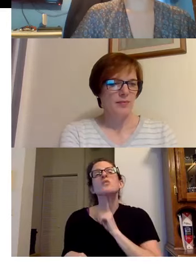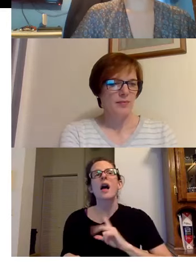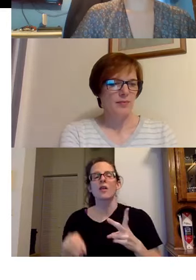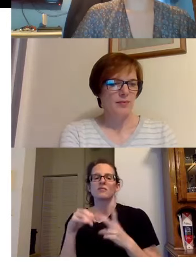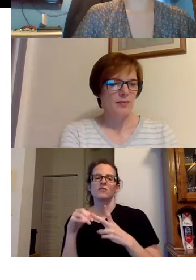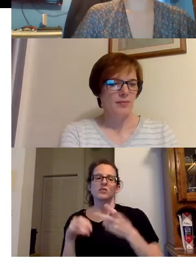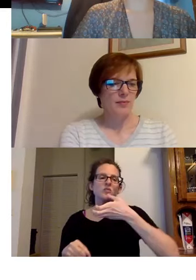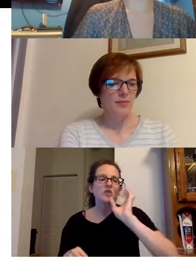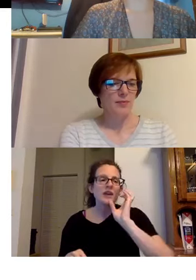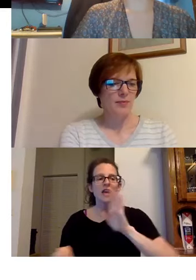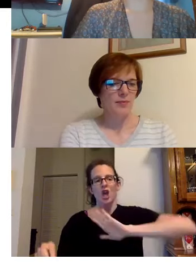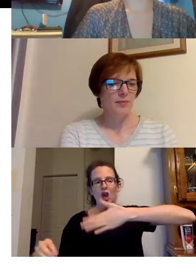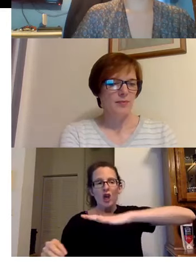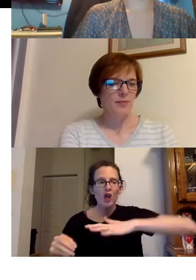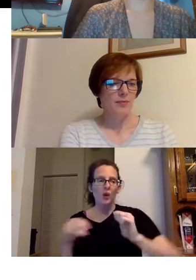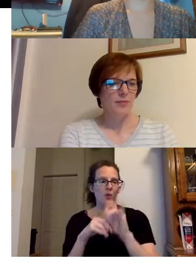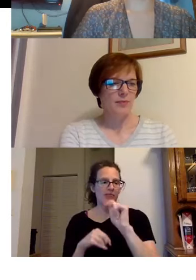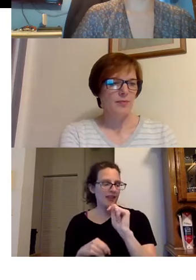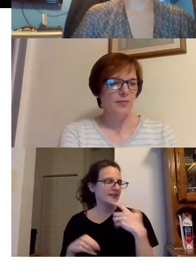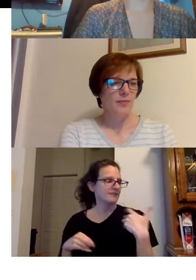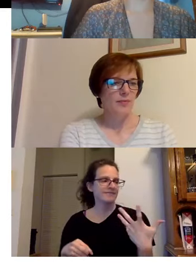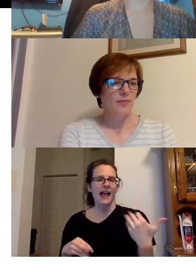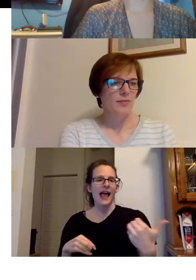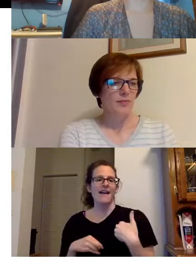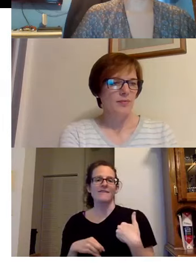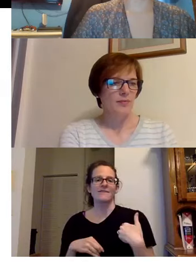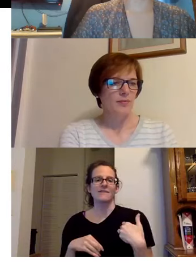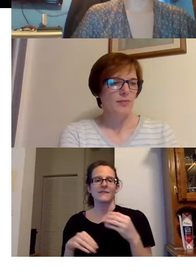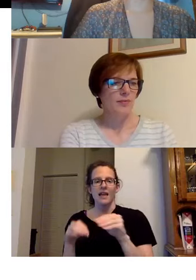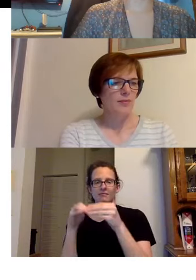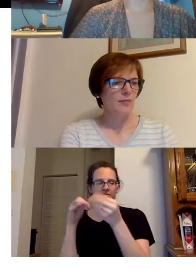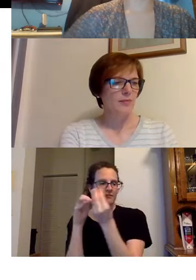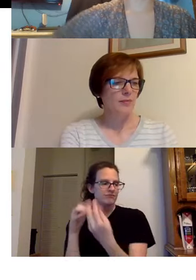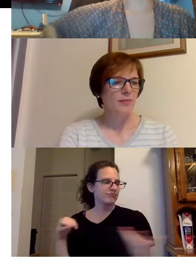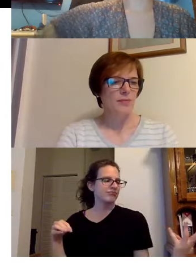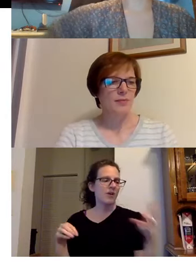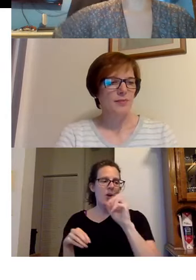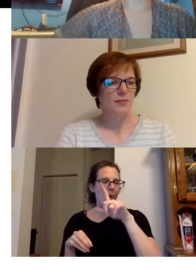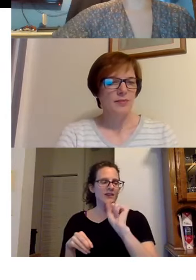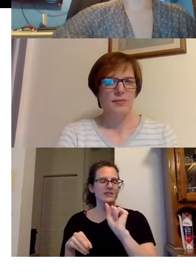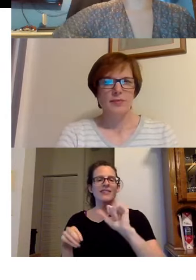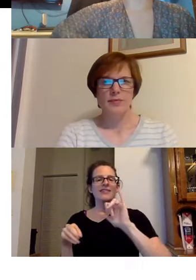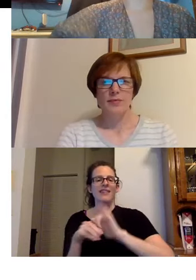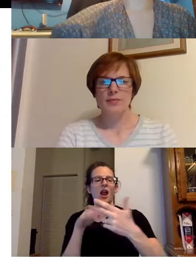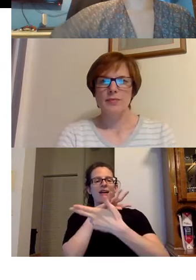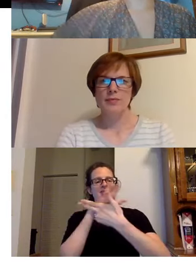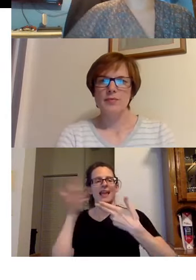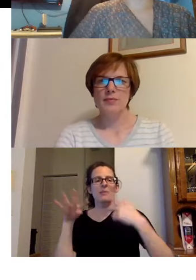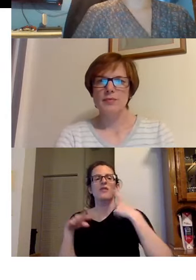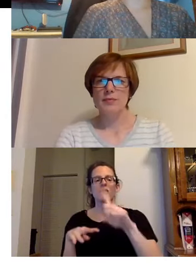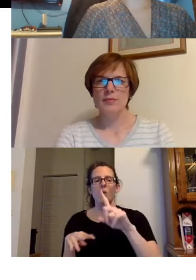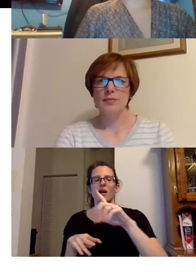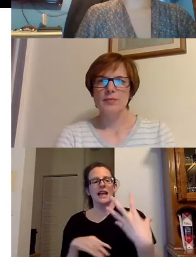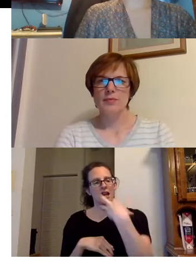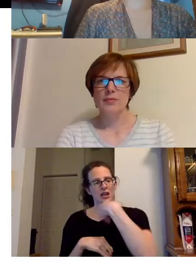them, you can cook with them. We have an entire line of essential oils that are labeled for internal use. They're called the